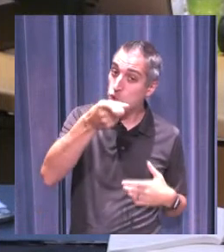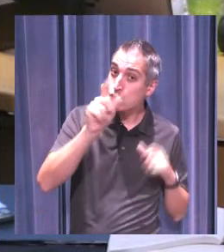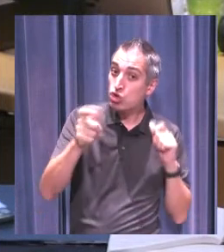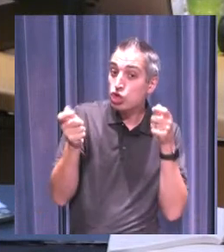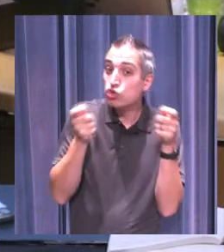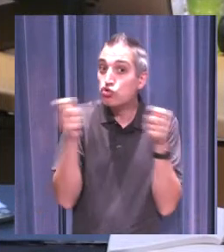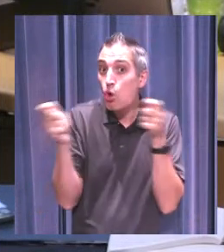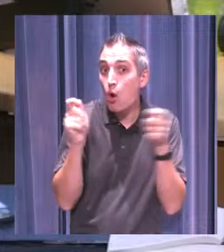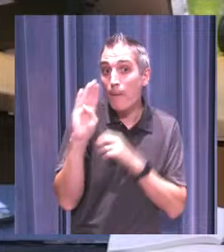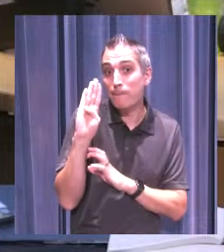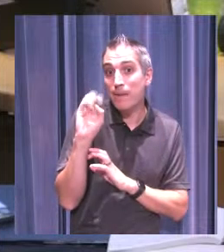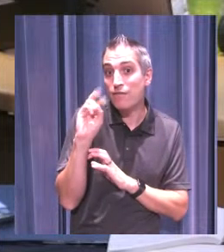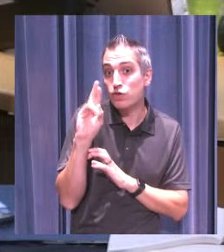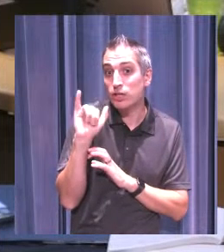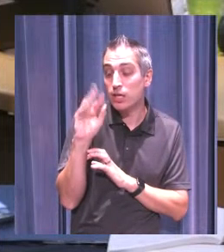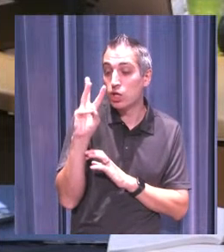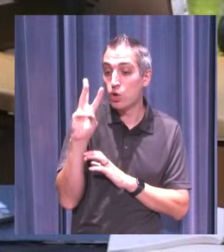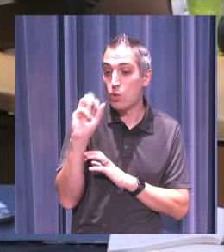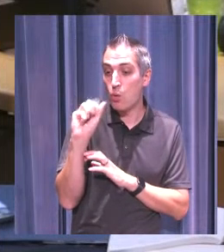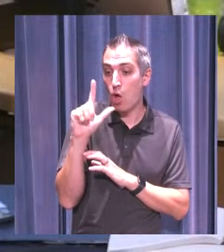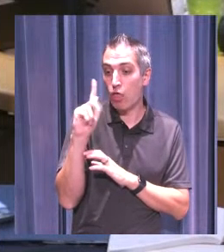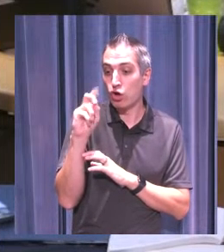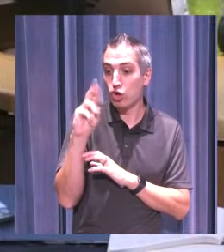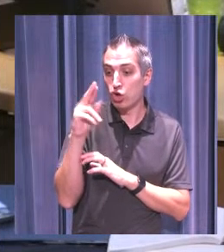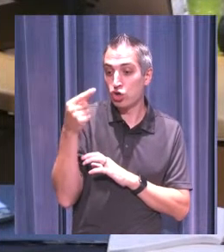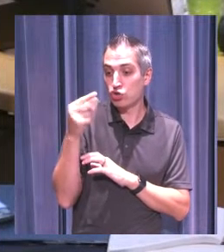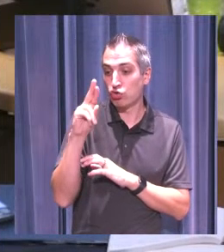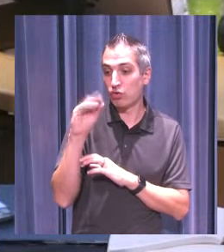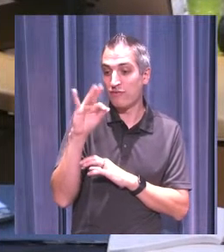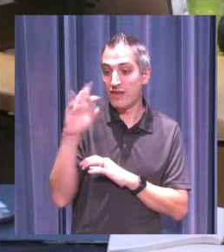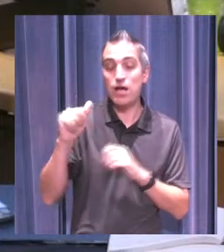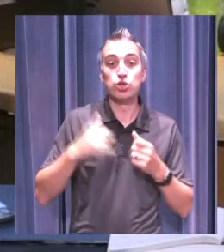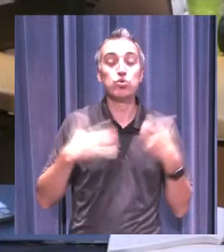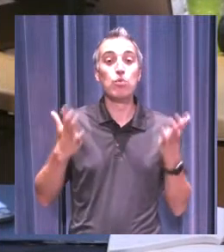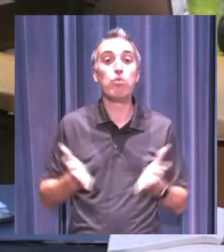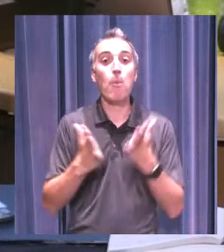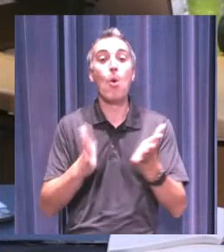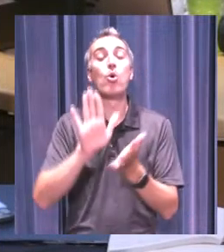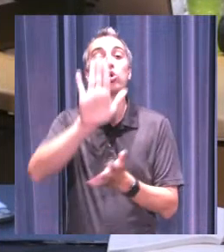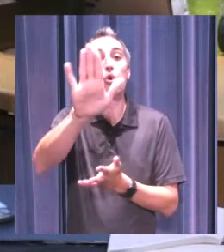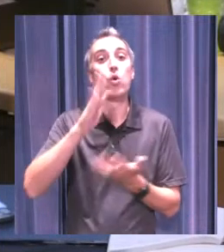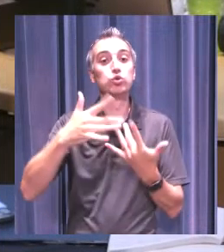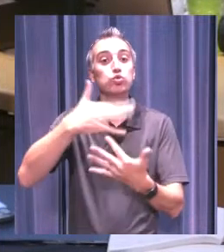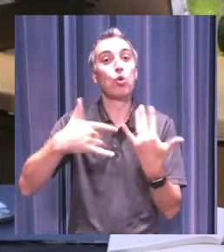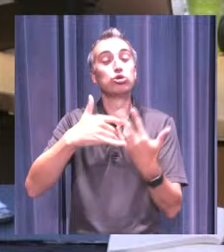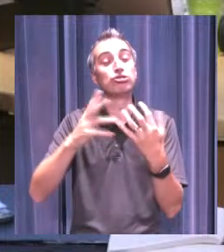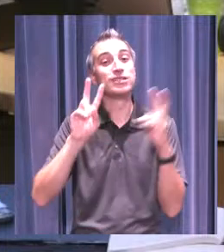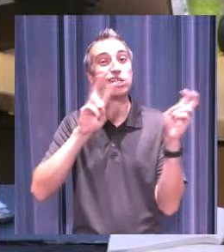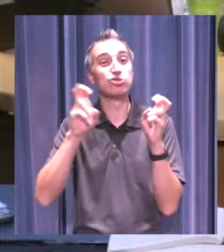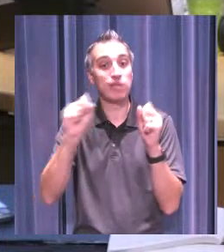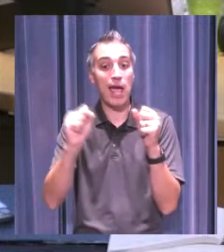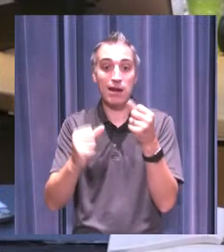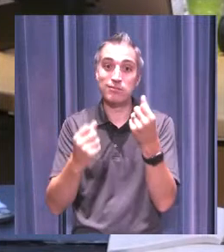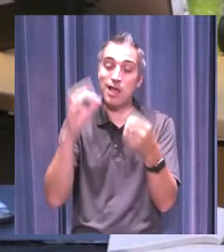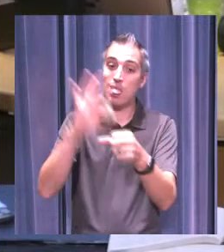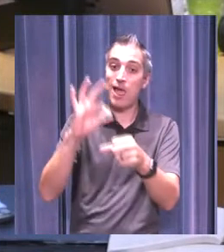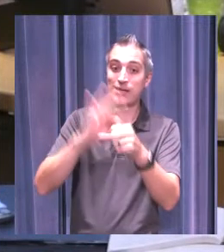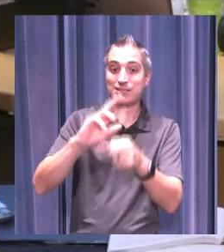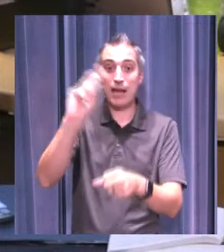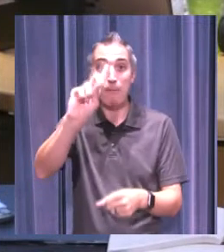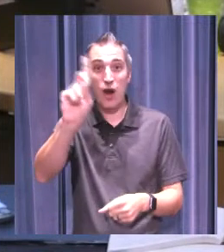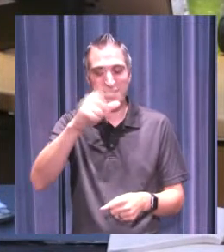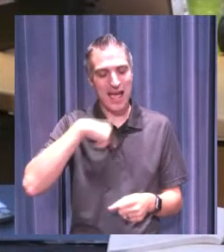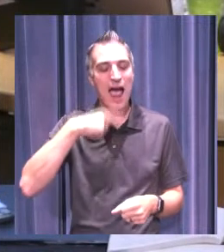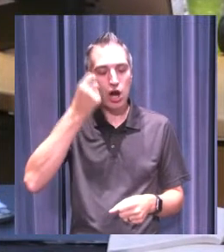like Beverly Walker Garcia to promote your social issues and help re-elect Democrats? I can see why you are upset.